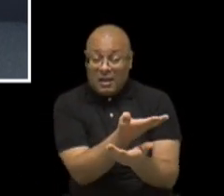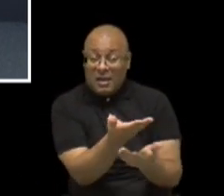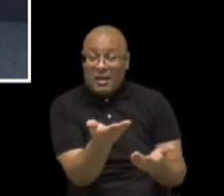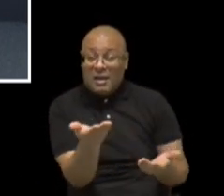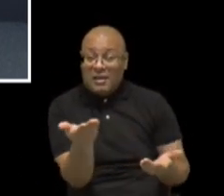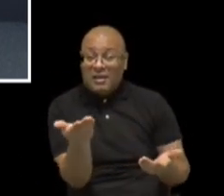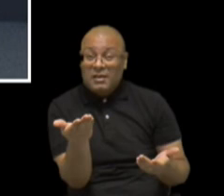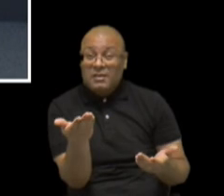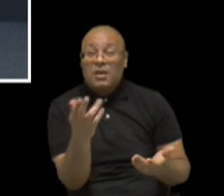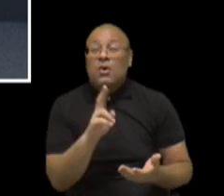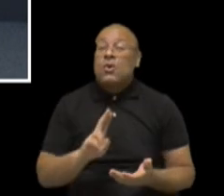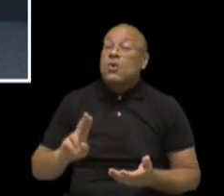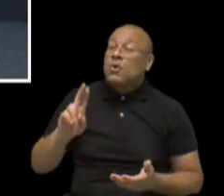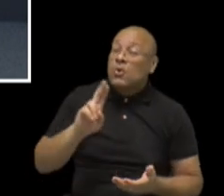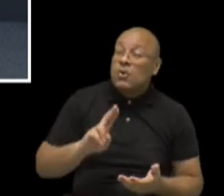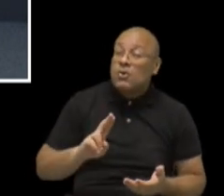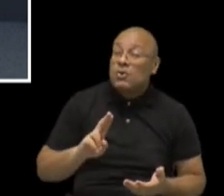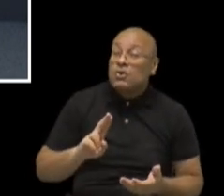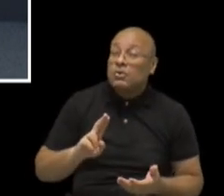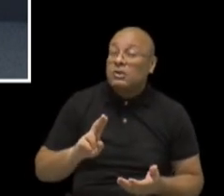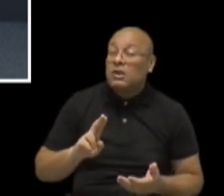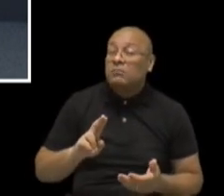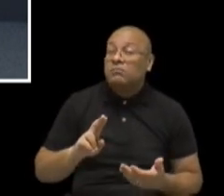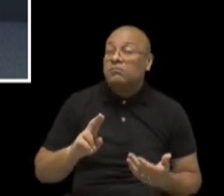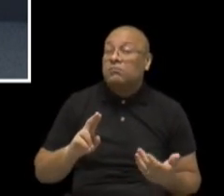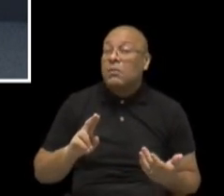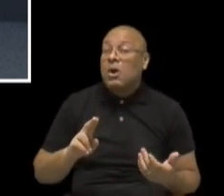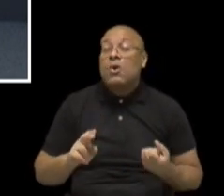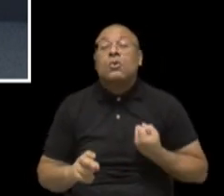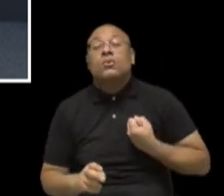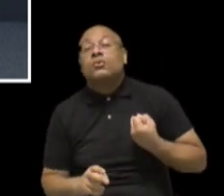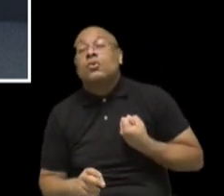to reduce the number